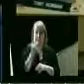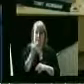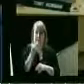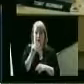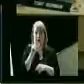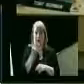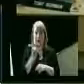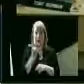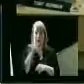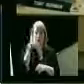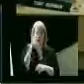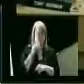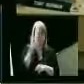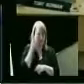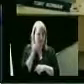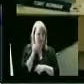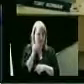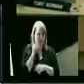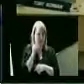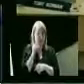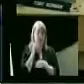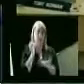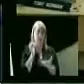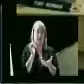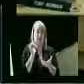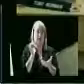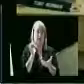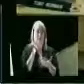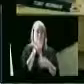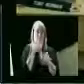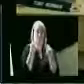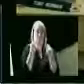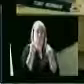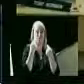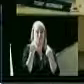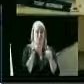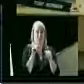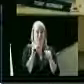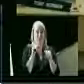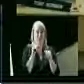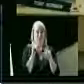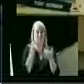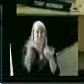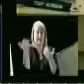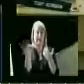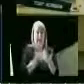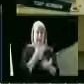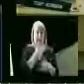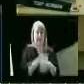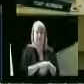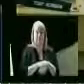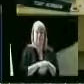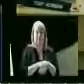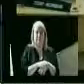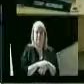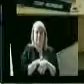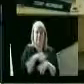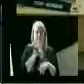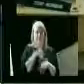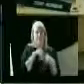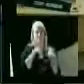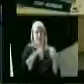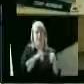gone through in terms of the attempts to terminate him. And this saga